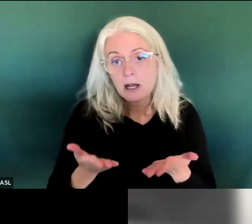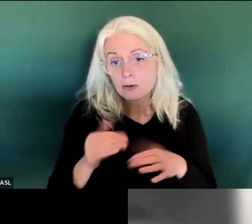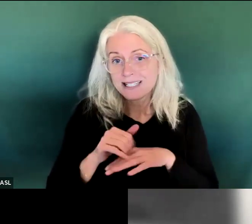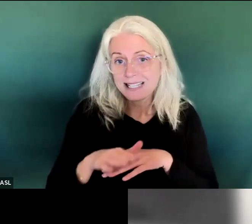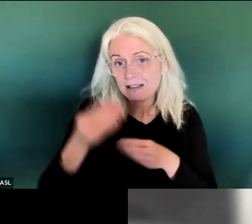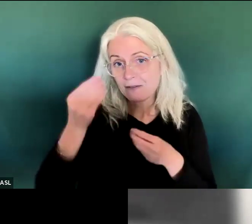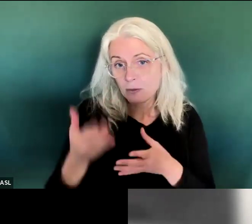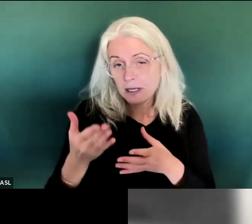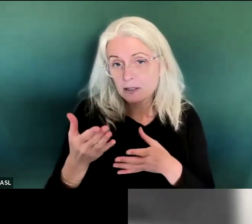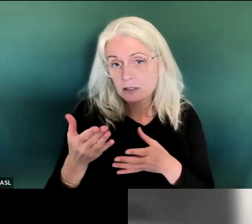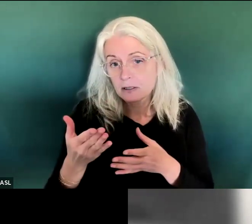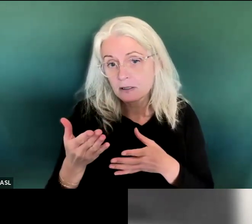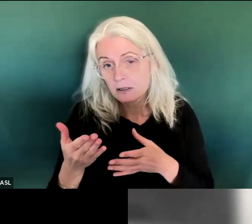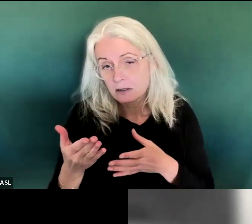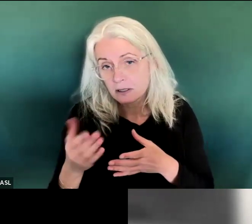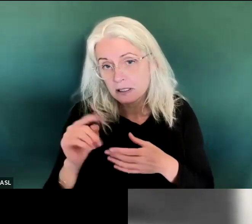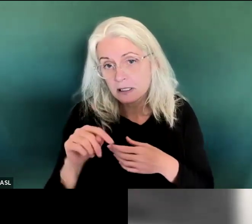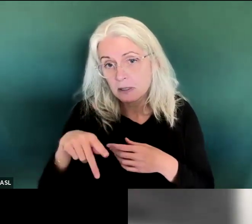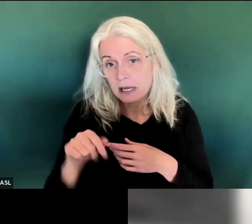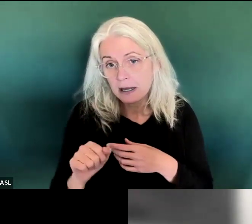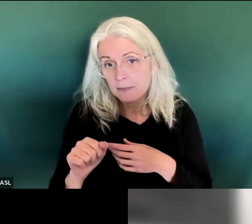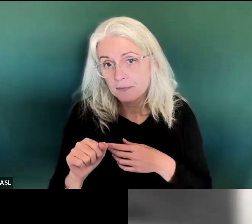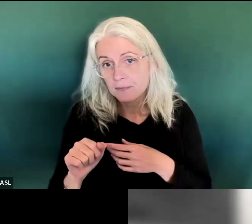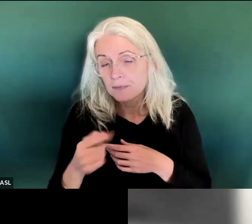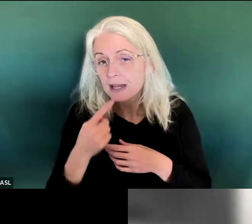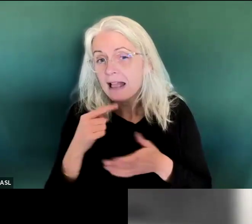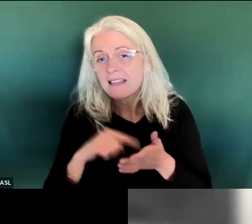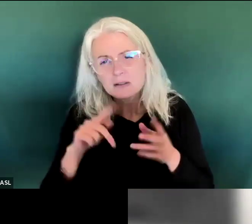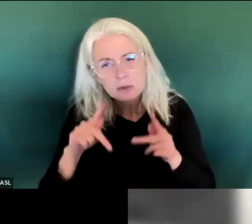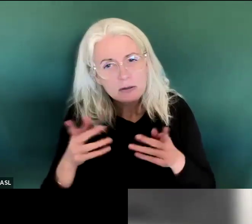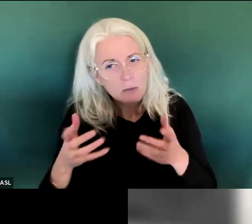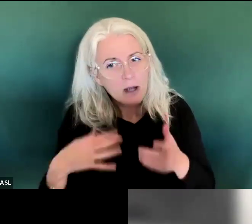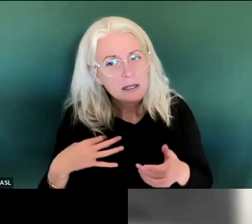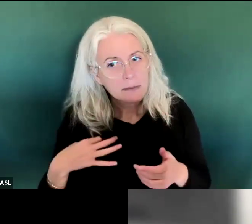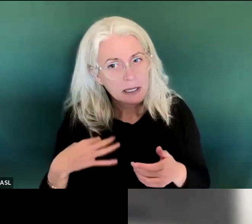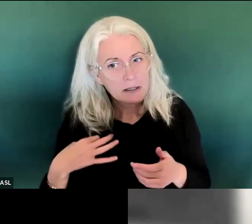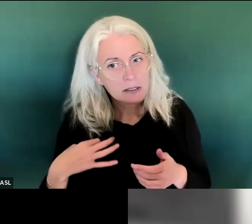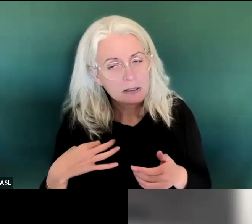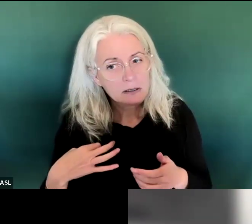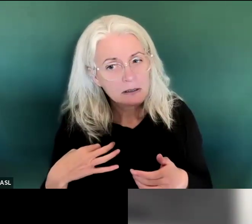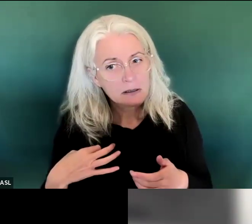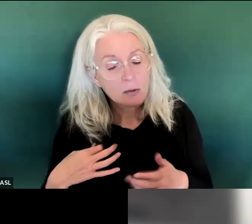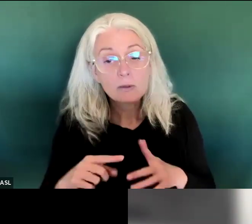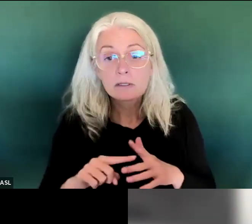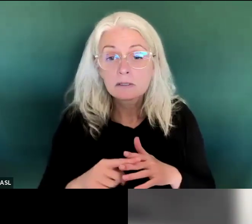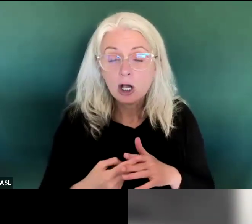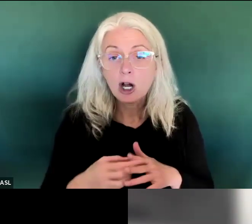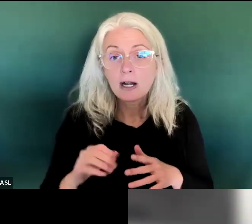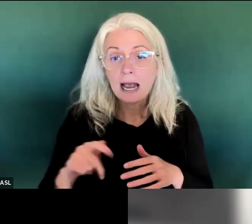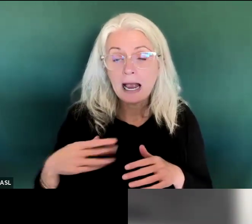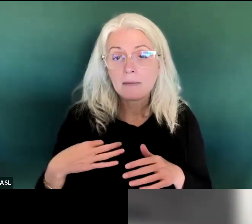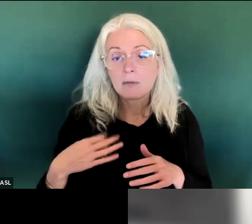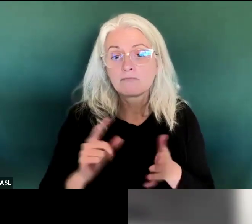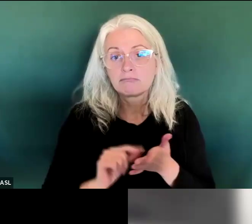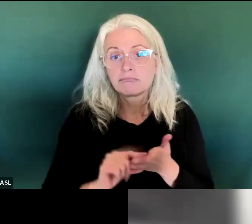send the information over to the TPA and say, this person wants an application, which will trigger an application